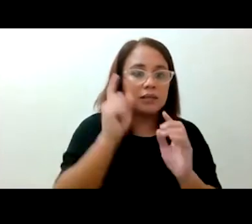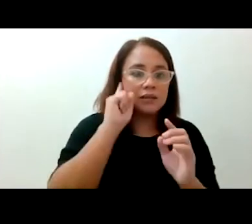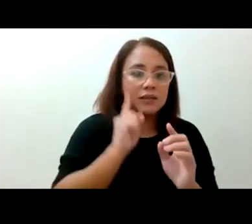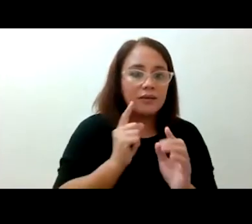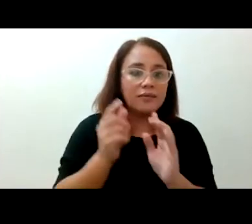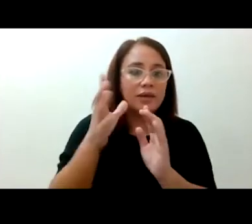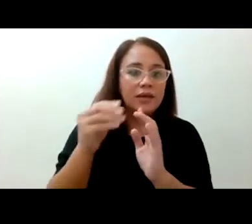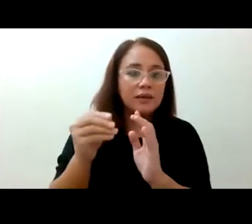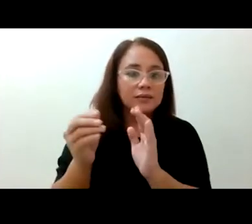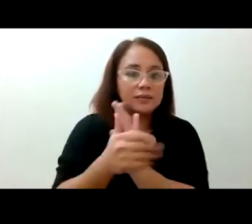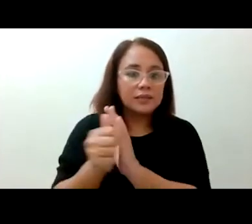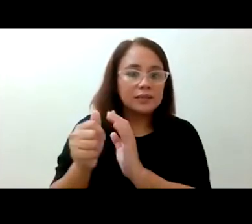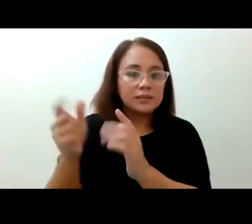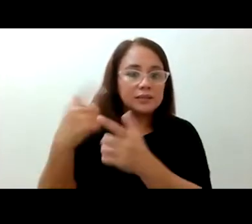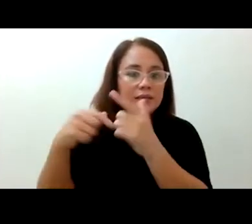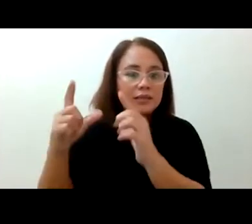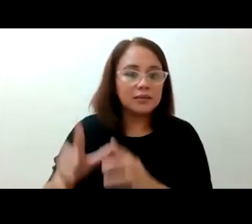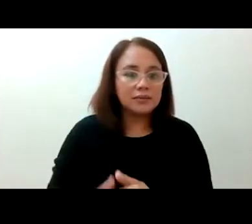Jasmine says A.